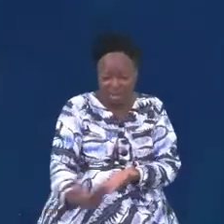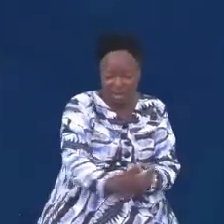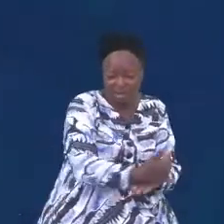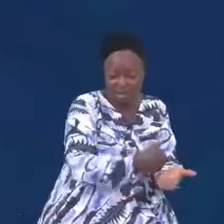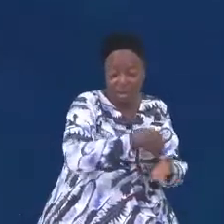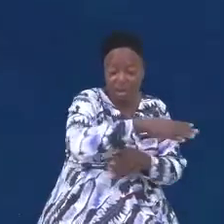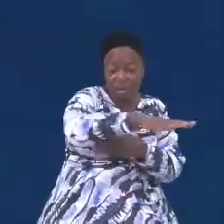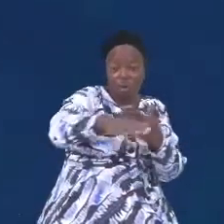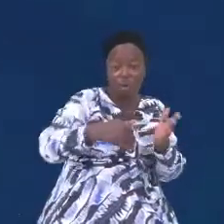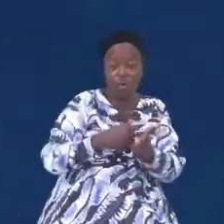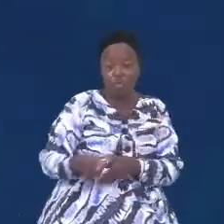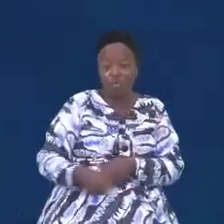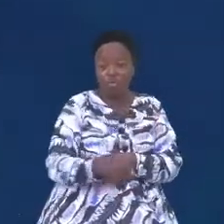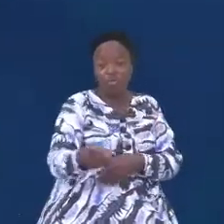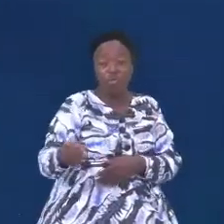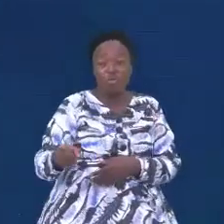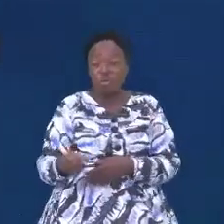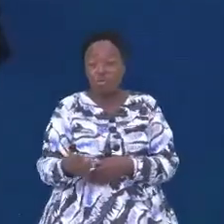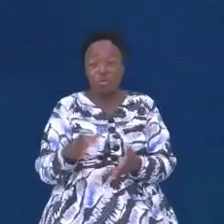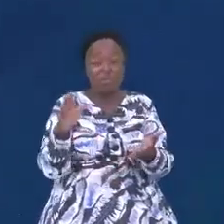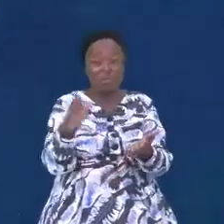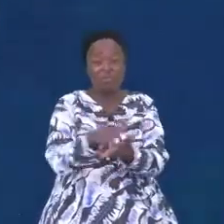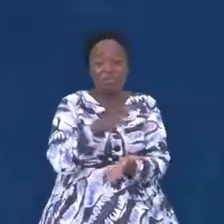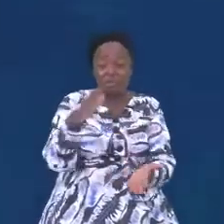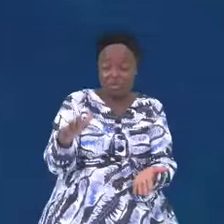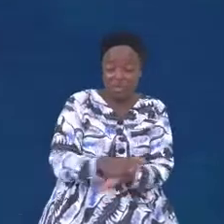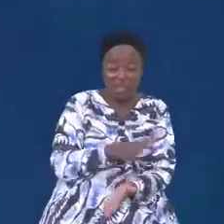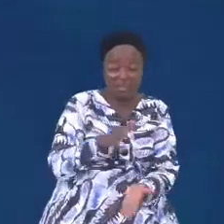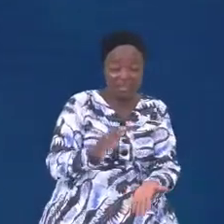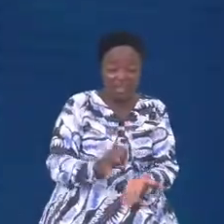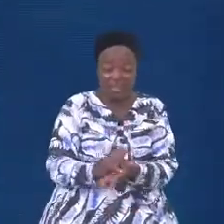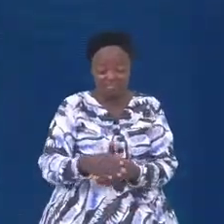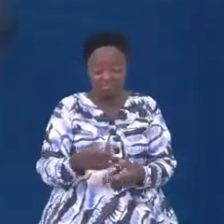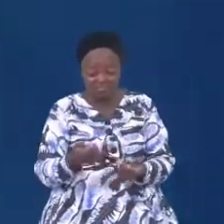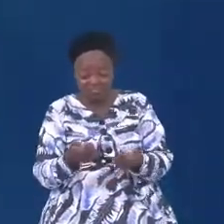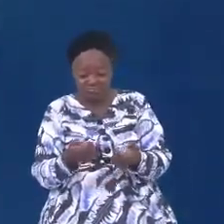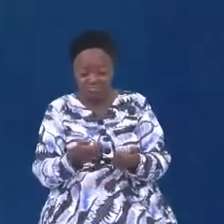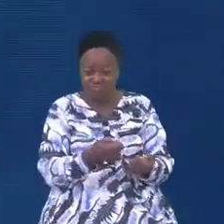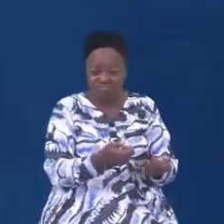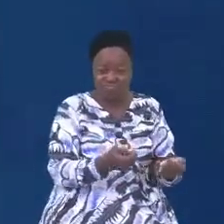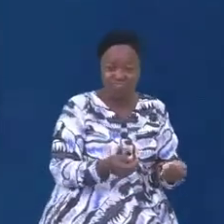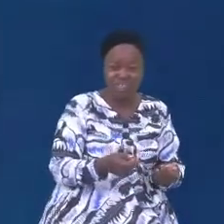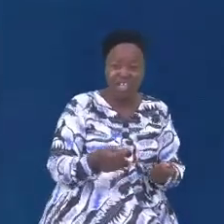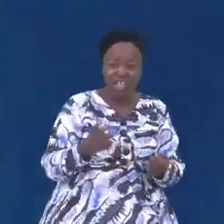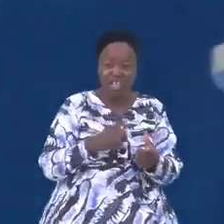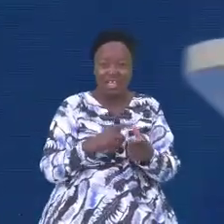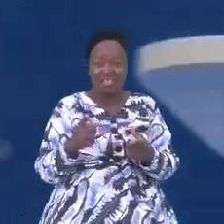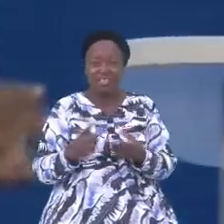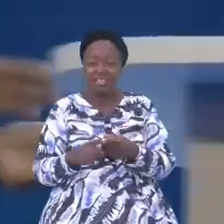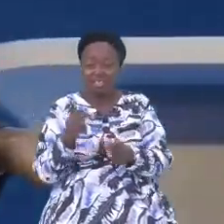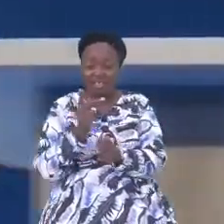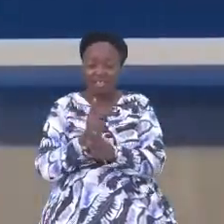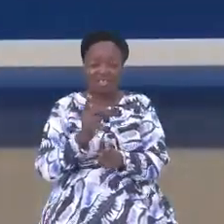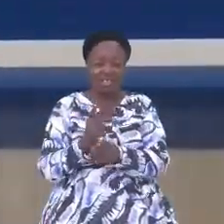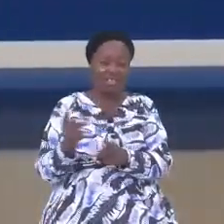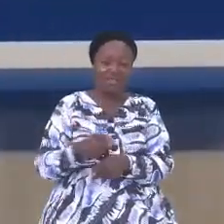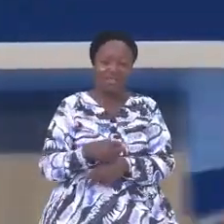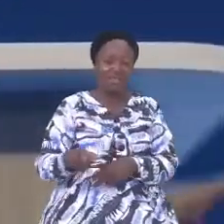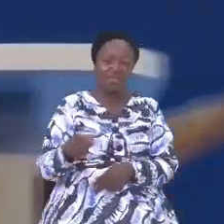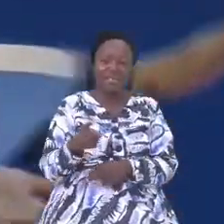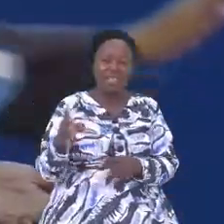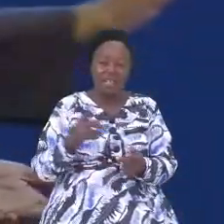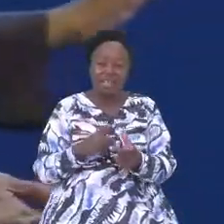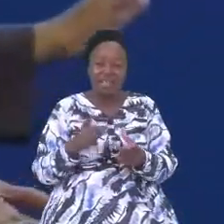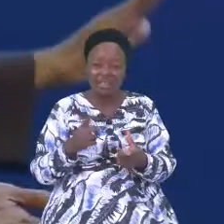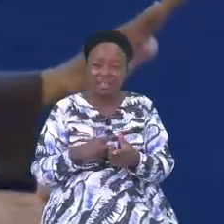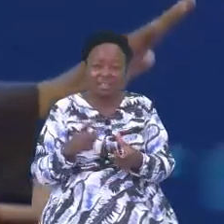those, cuts of paper, strands of paper, and thrown away sheets of paper. And then he runs